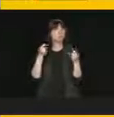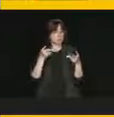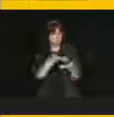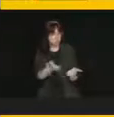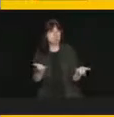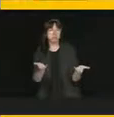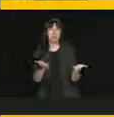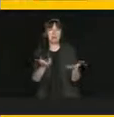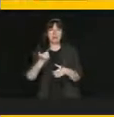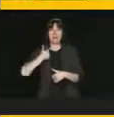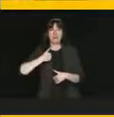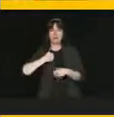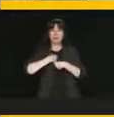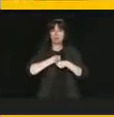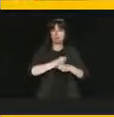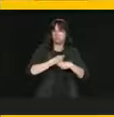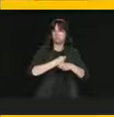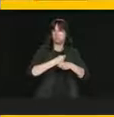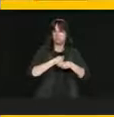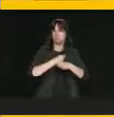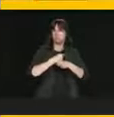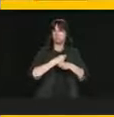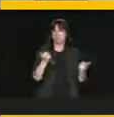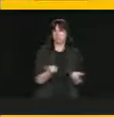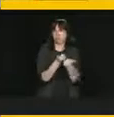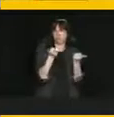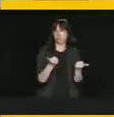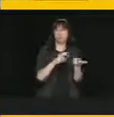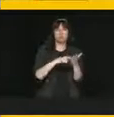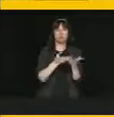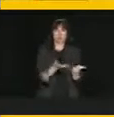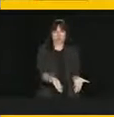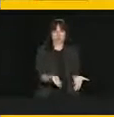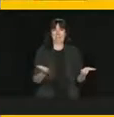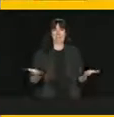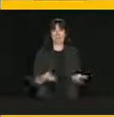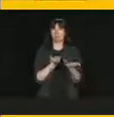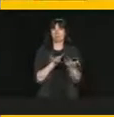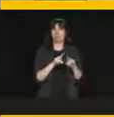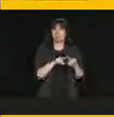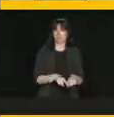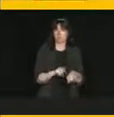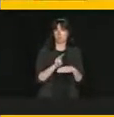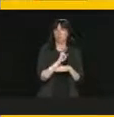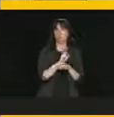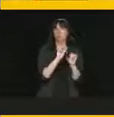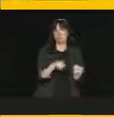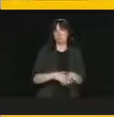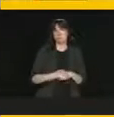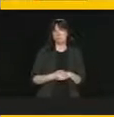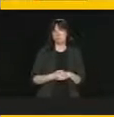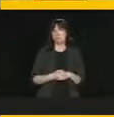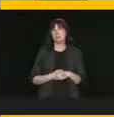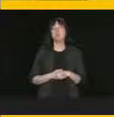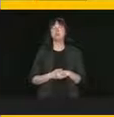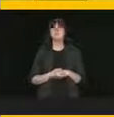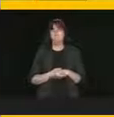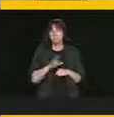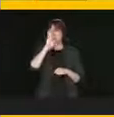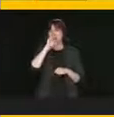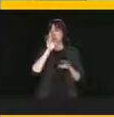Canadian production come online so that we can have our domestic capacity to rely on as well. We know that having